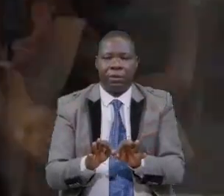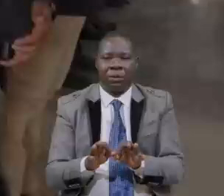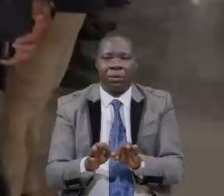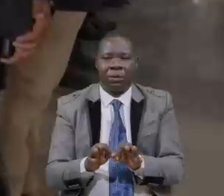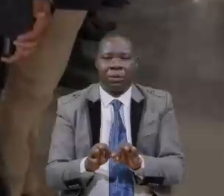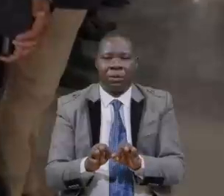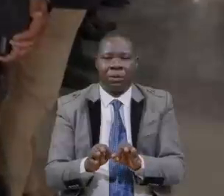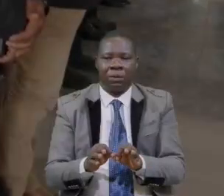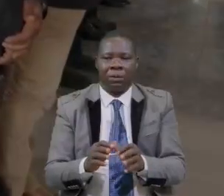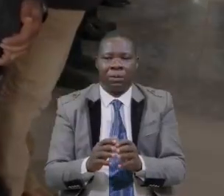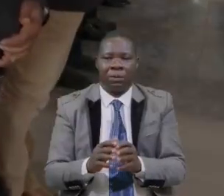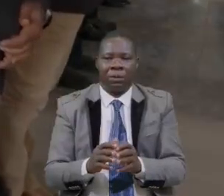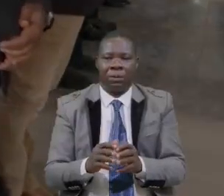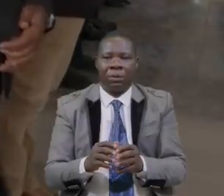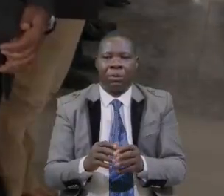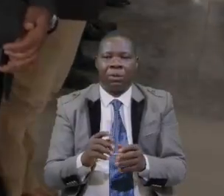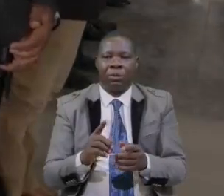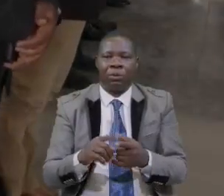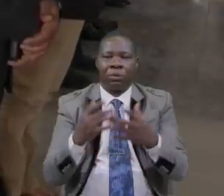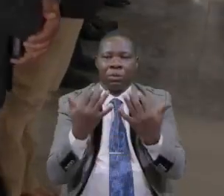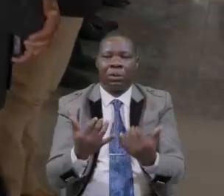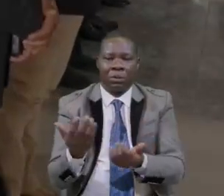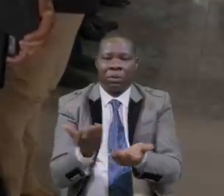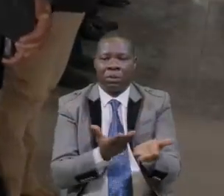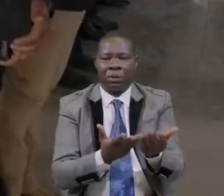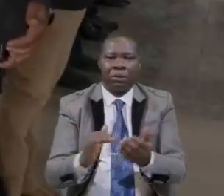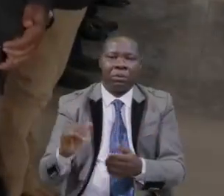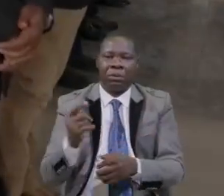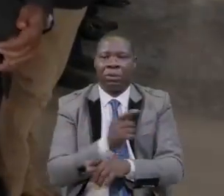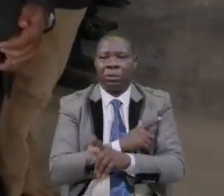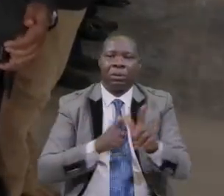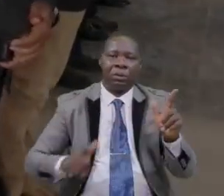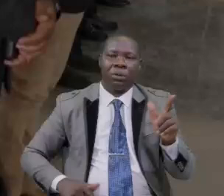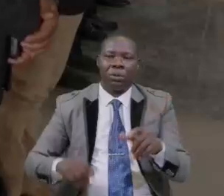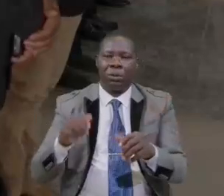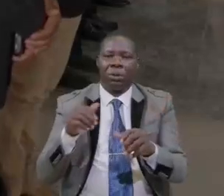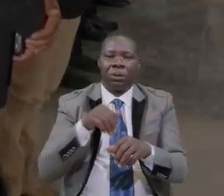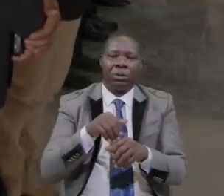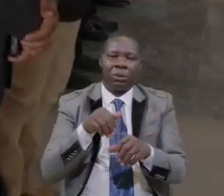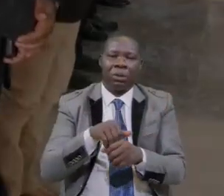to now serving the Lord in spiritual power?